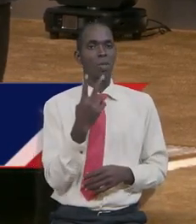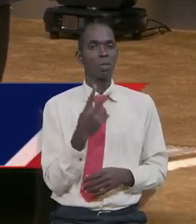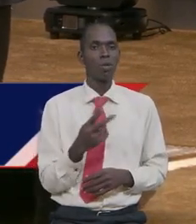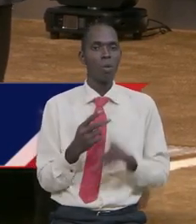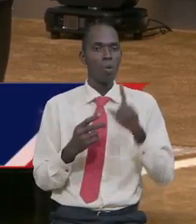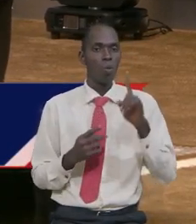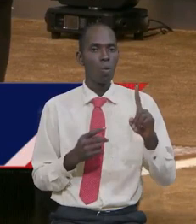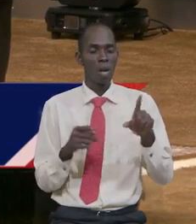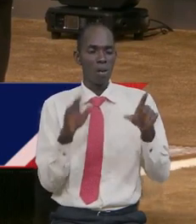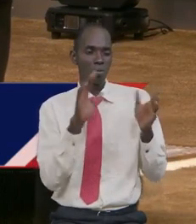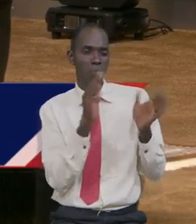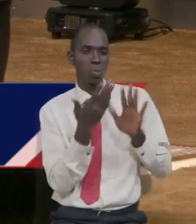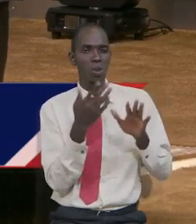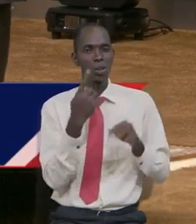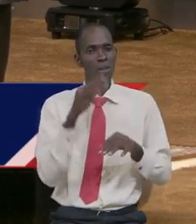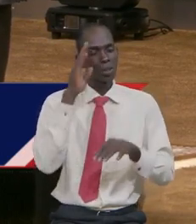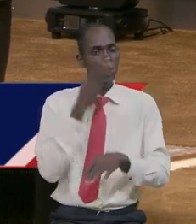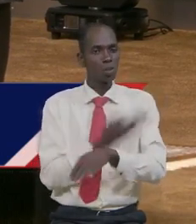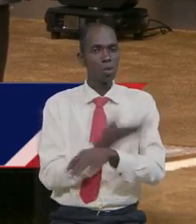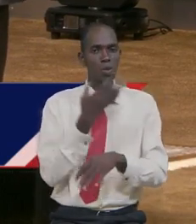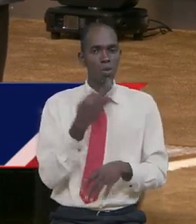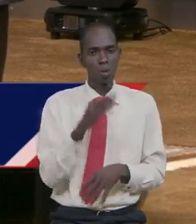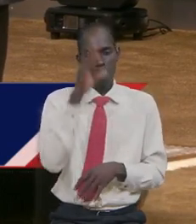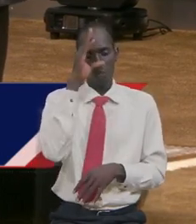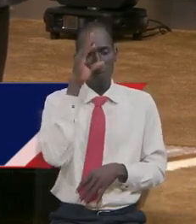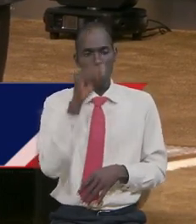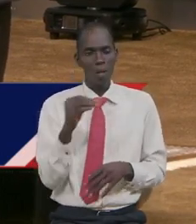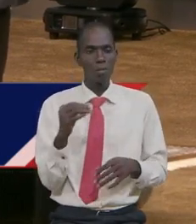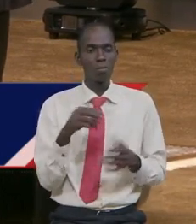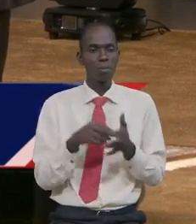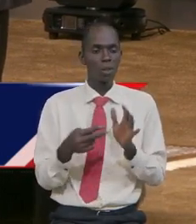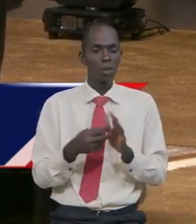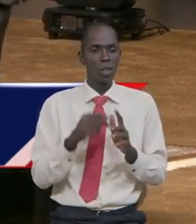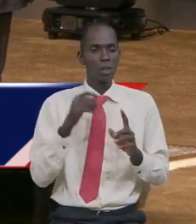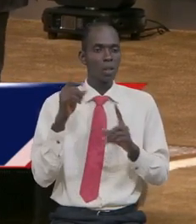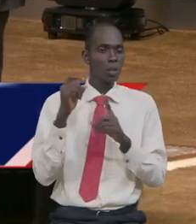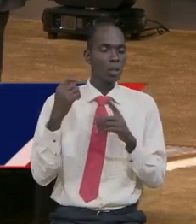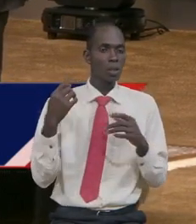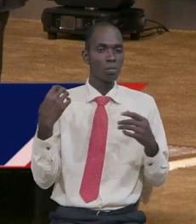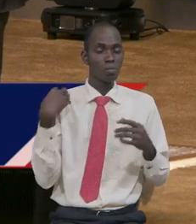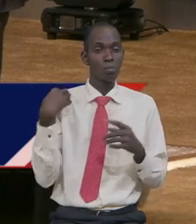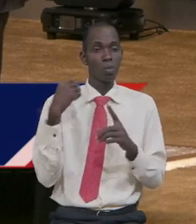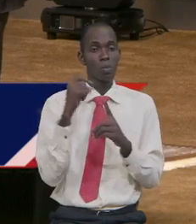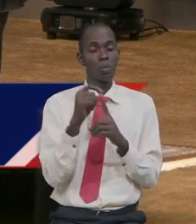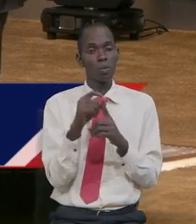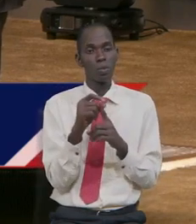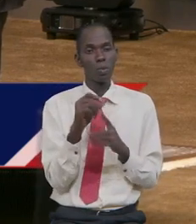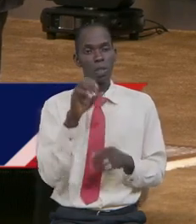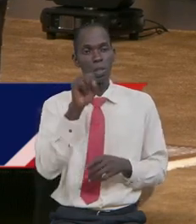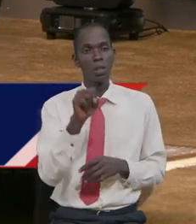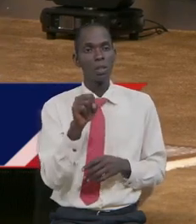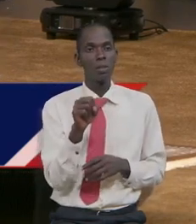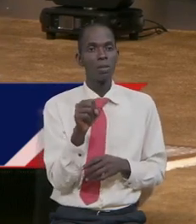one like the Son of Man, capital S, that the Lord Jesus Christ, came with the clouds of